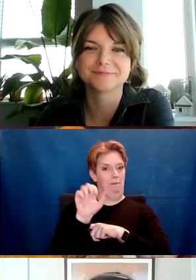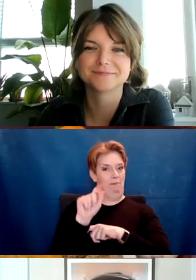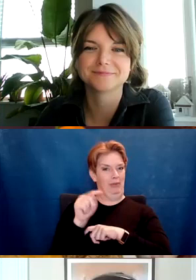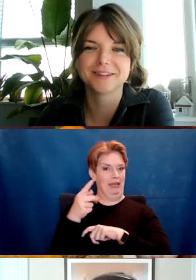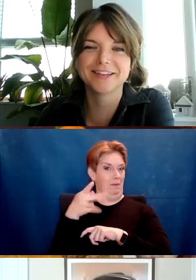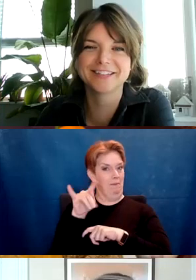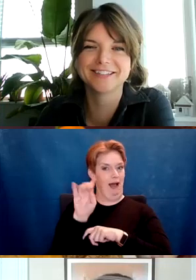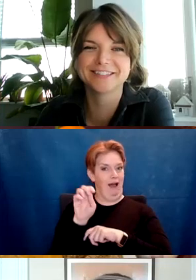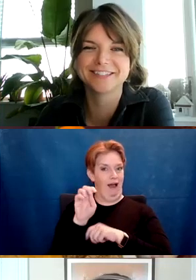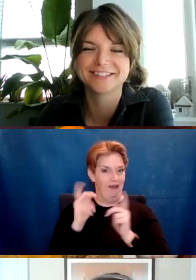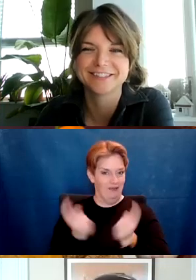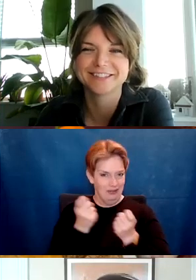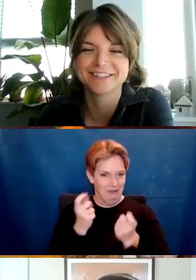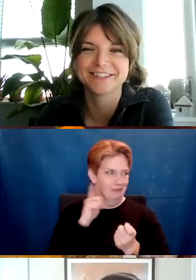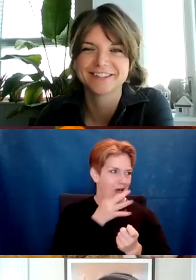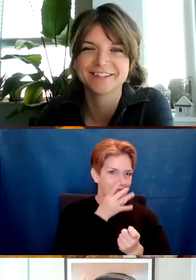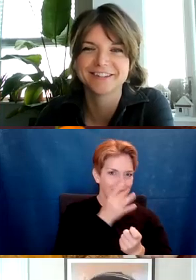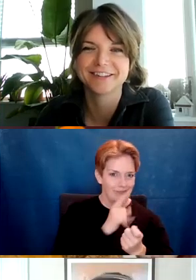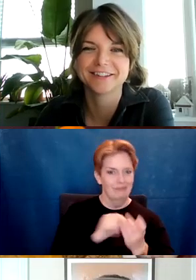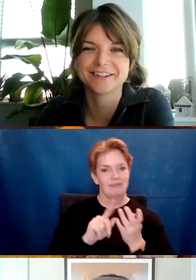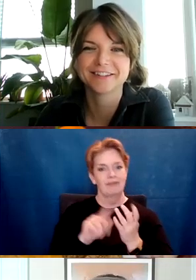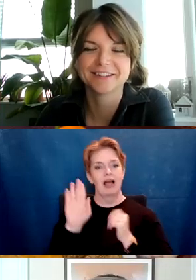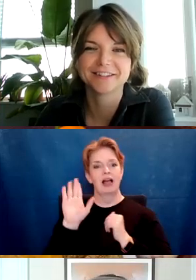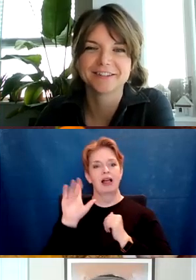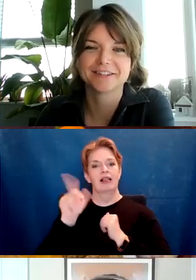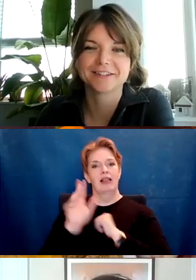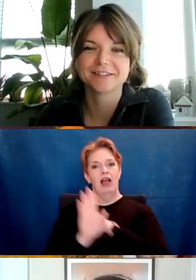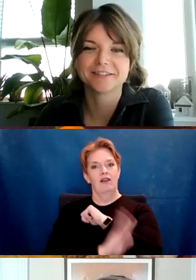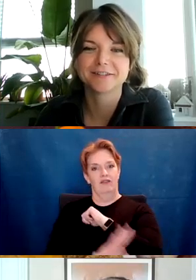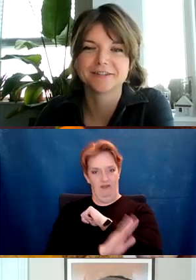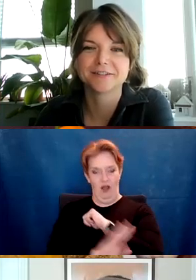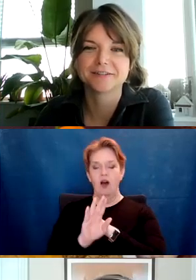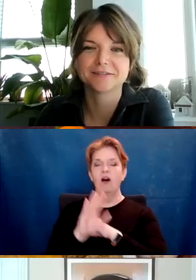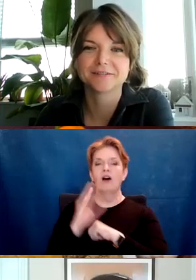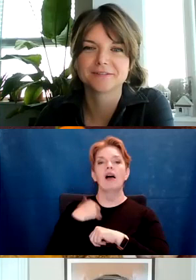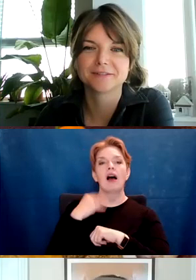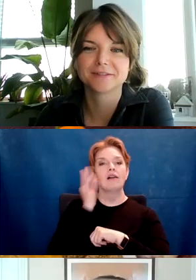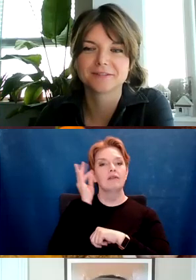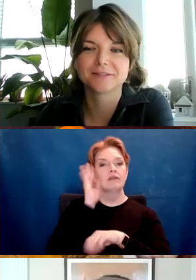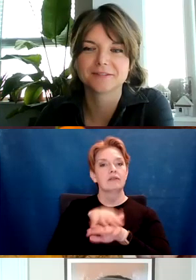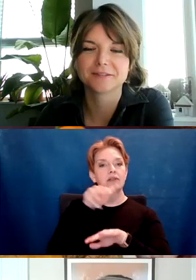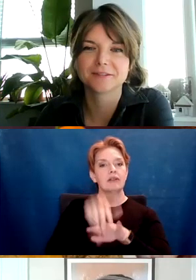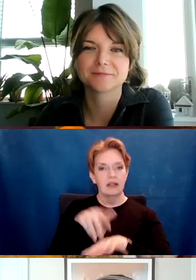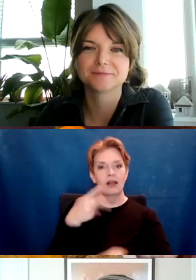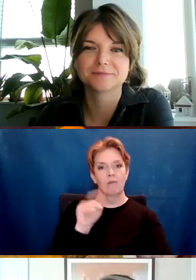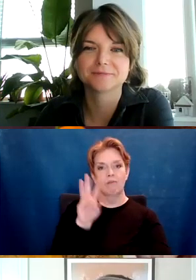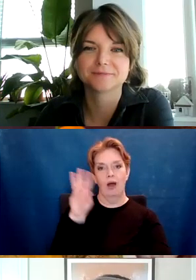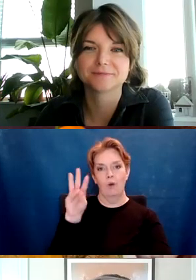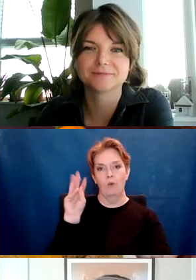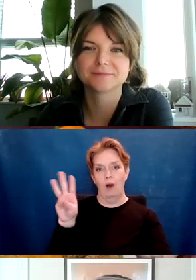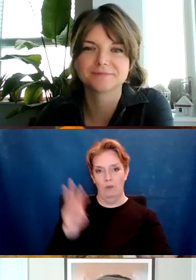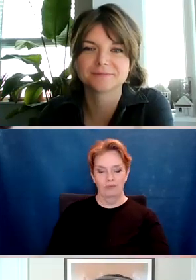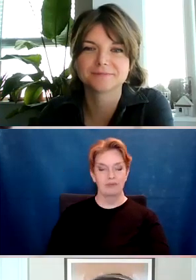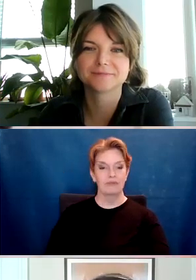yummy, and the late fall annual Caddo Nation Powwow. But of course, my visit and yours will culminate